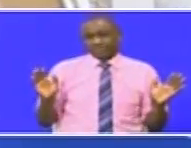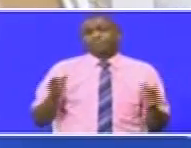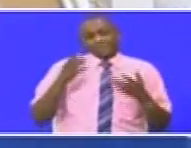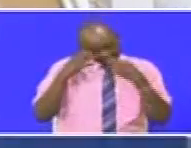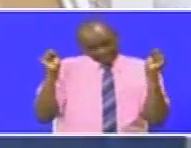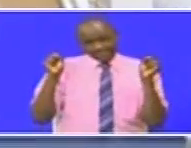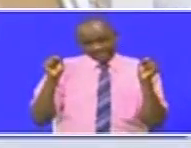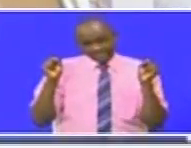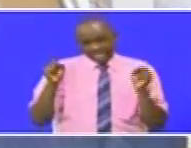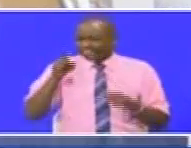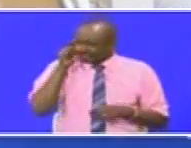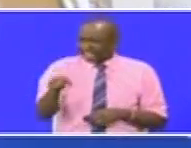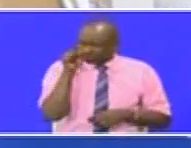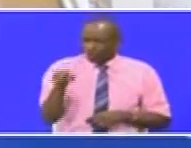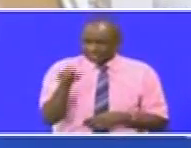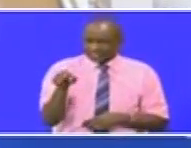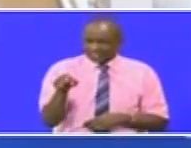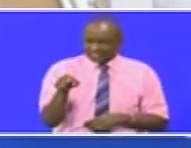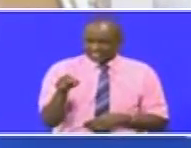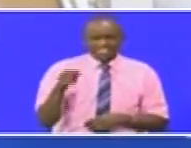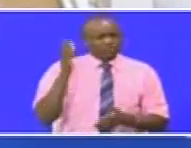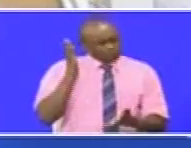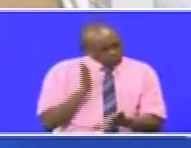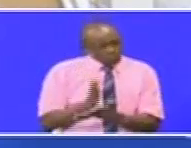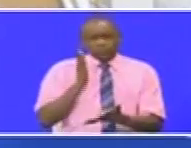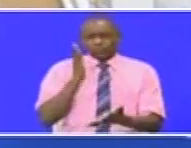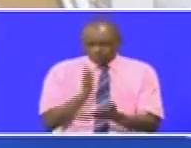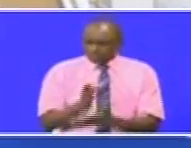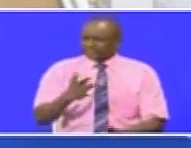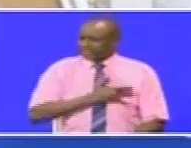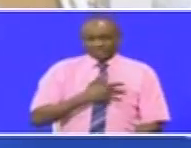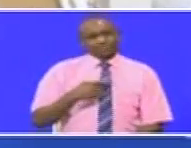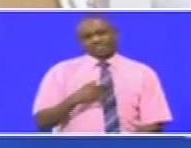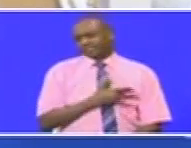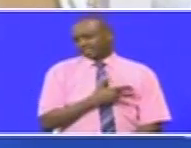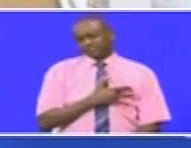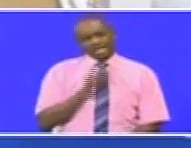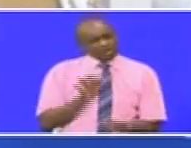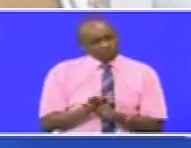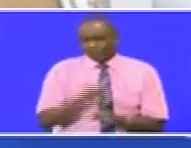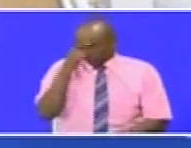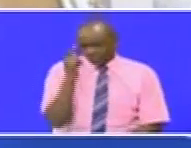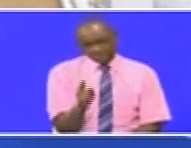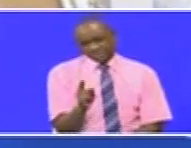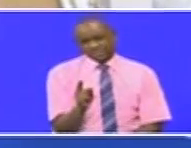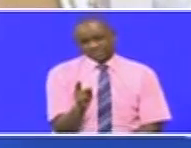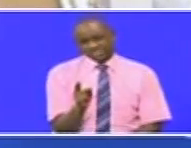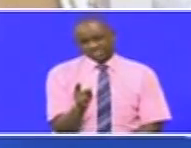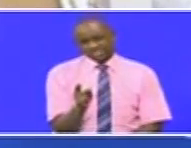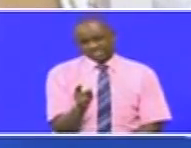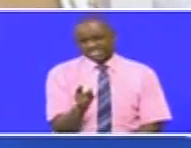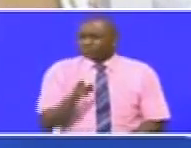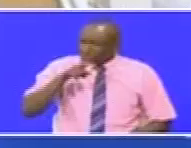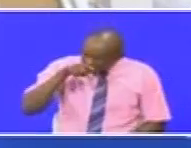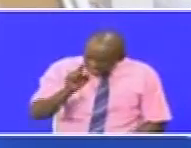president, I think that really touched me, because you